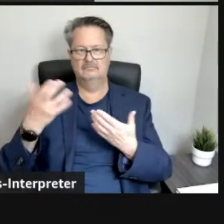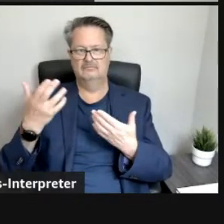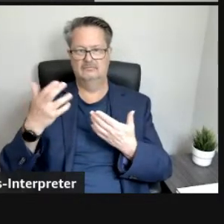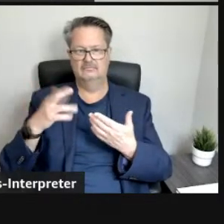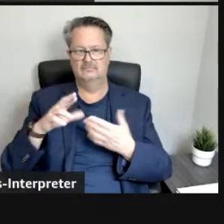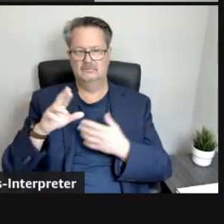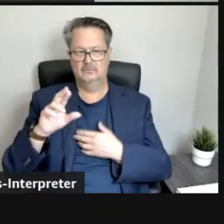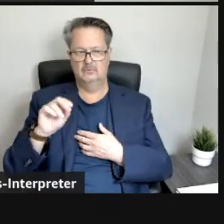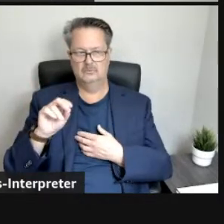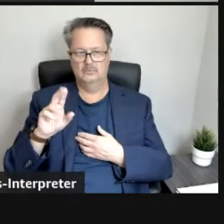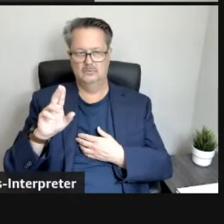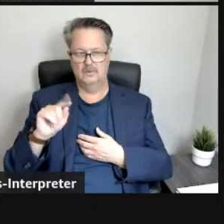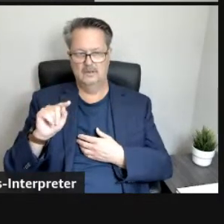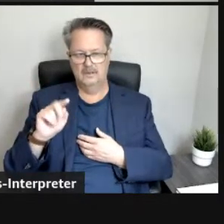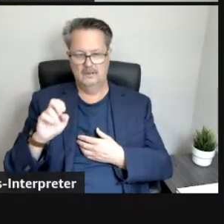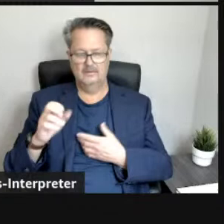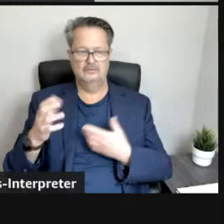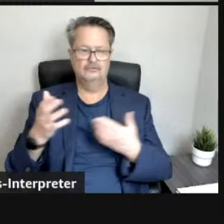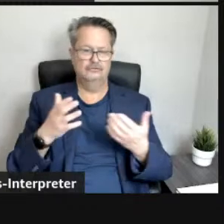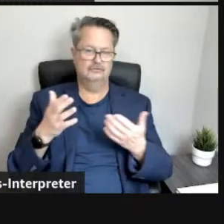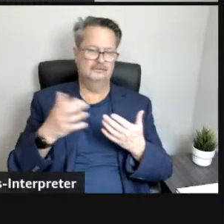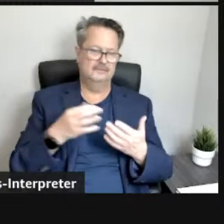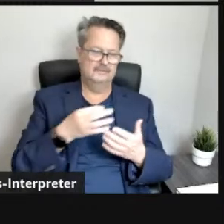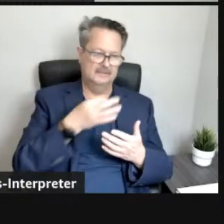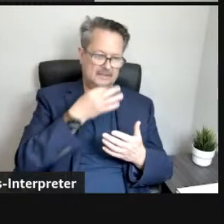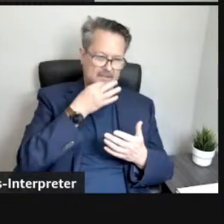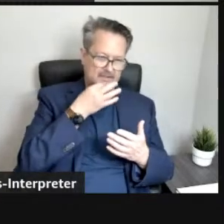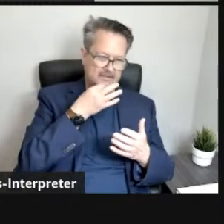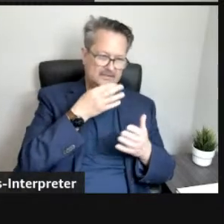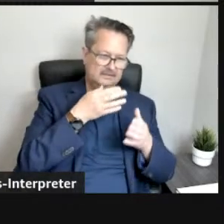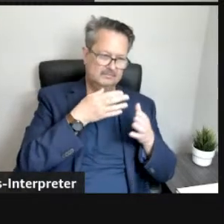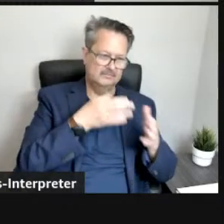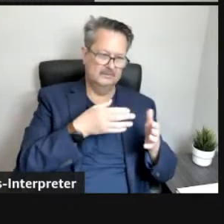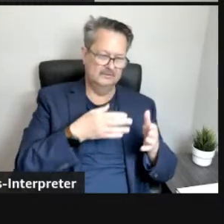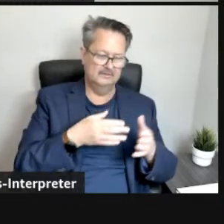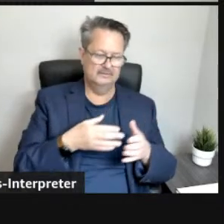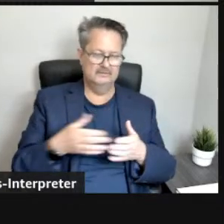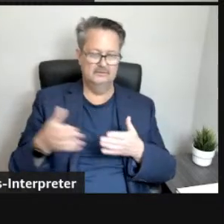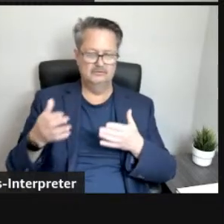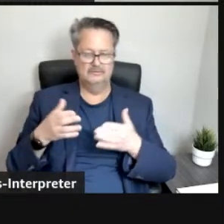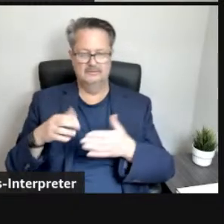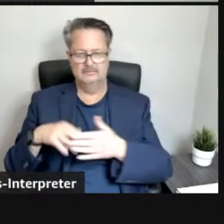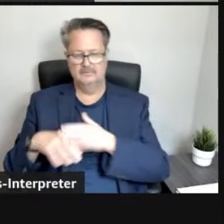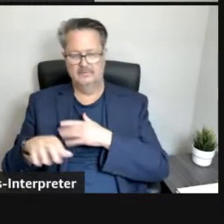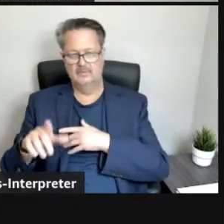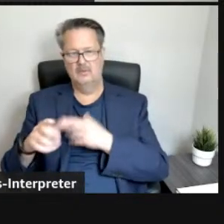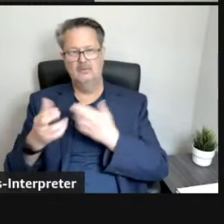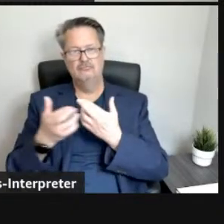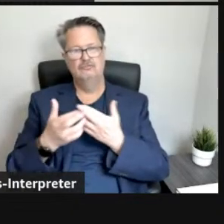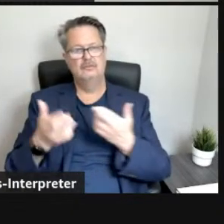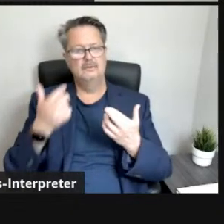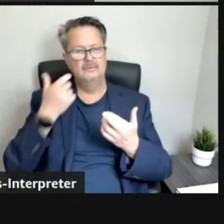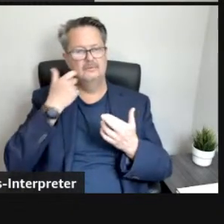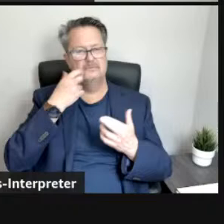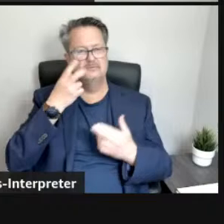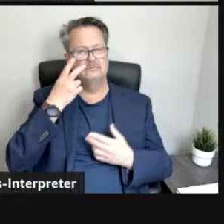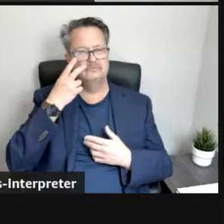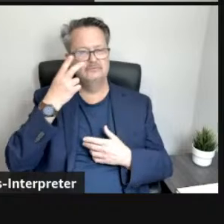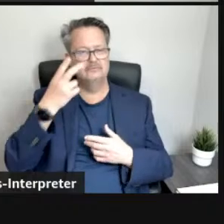service exports, service imports. Those resources are the ones that we just saw in